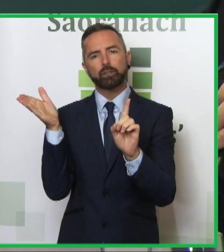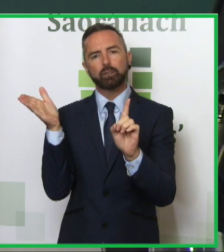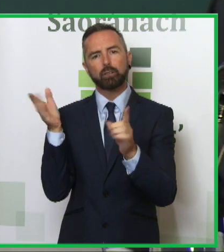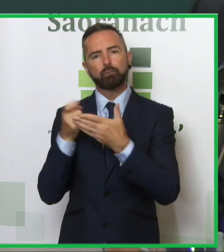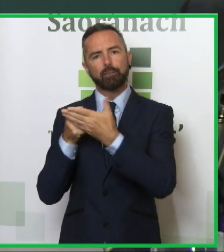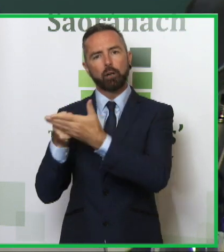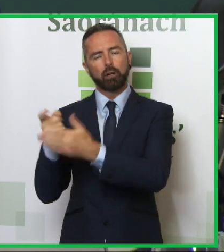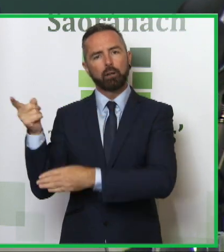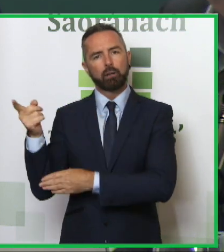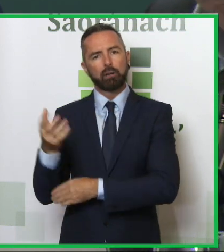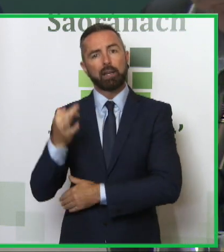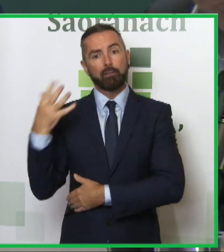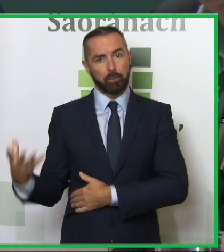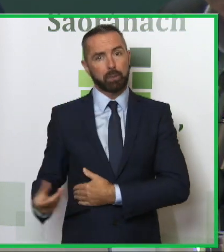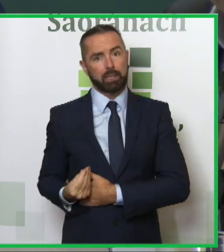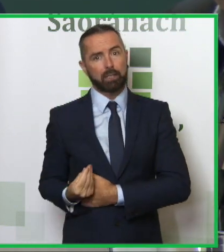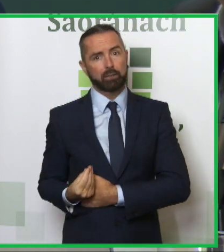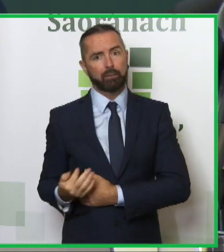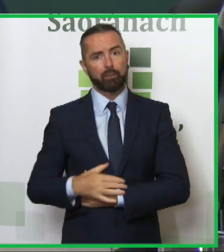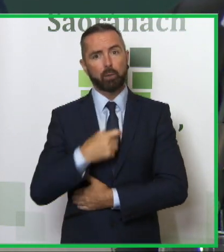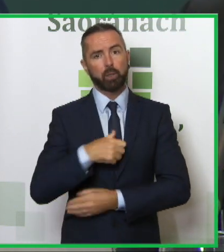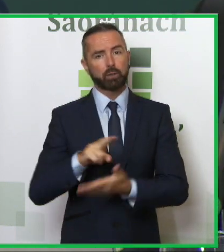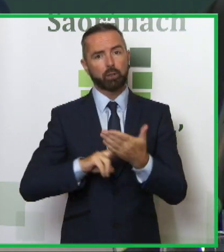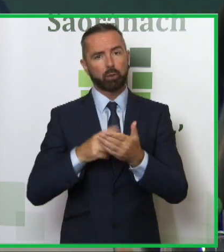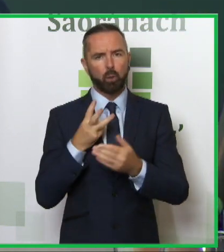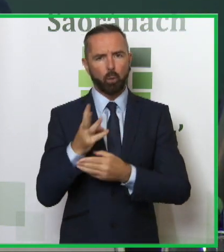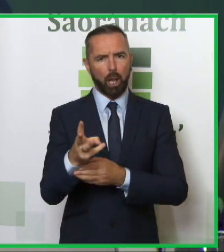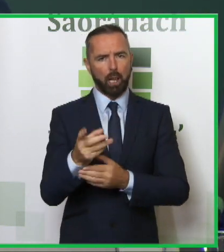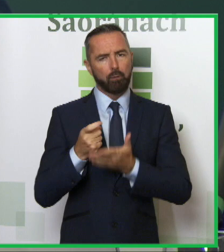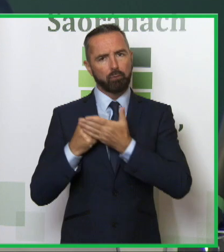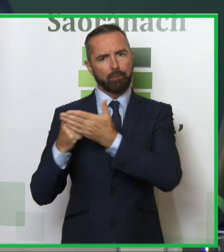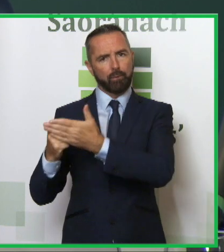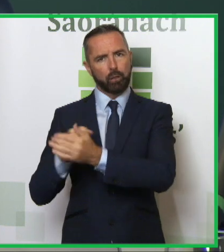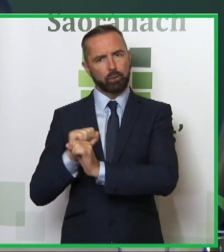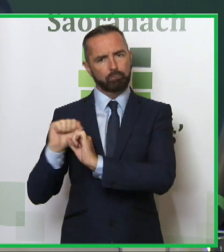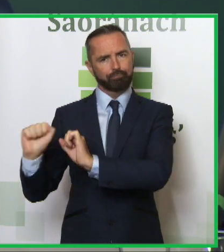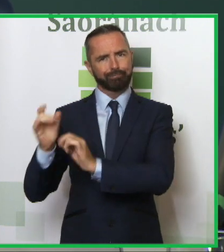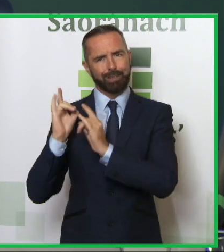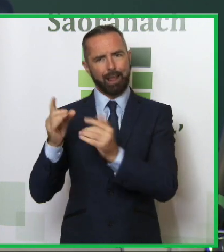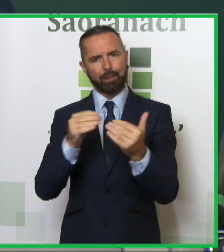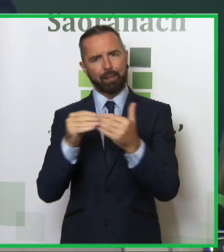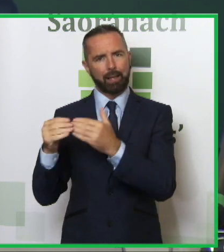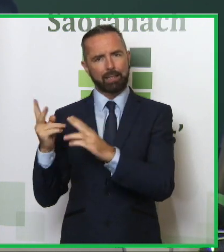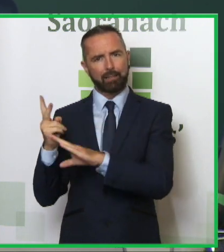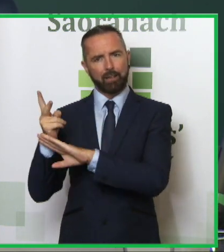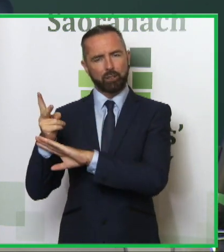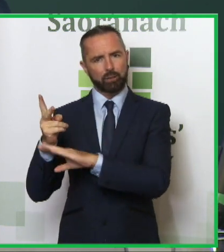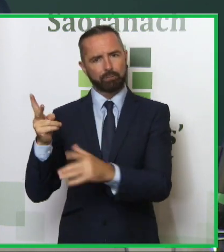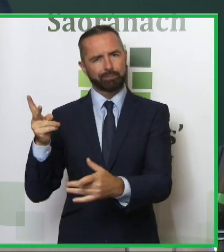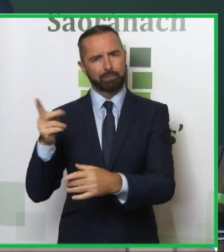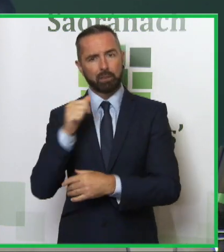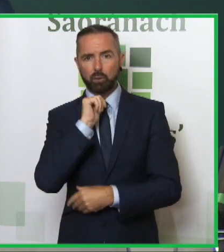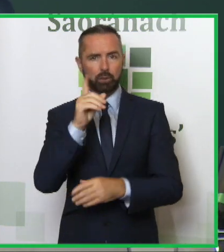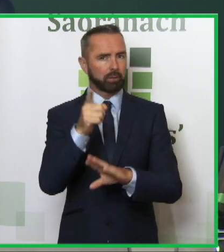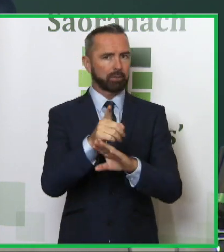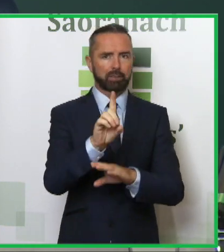So for people found in possession of drugs for personal use, they will be referred to a health-led intervention, whereas that doesn't